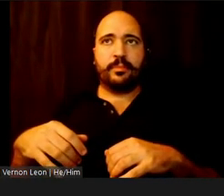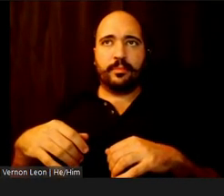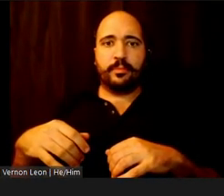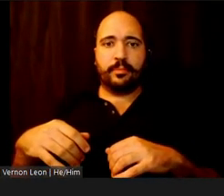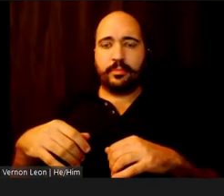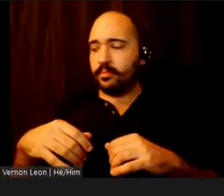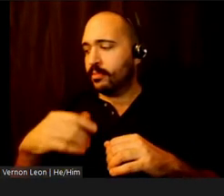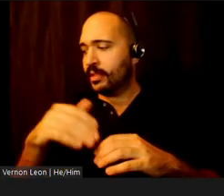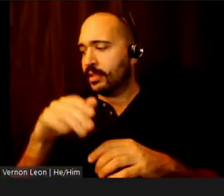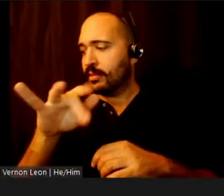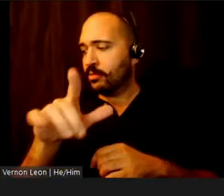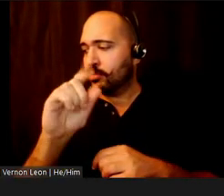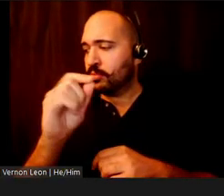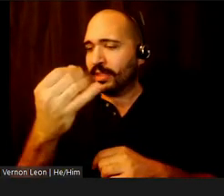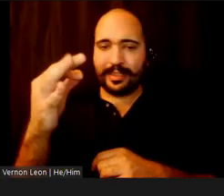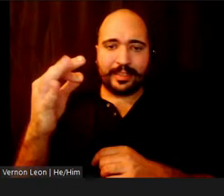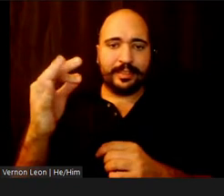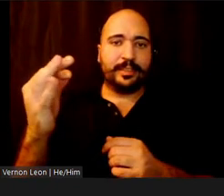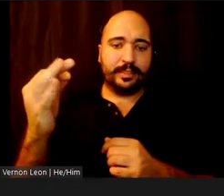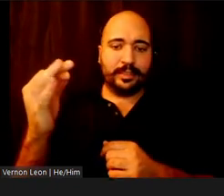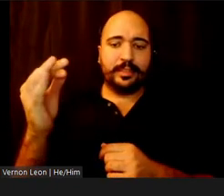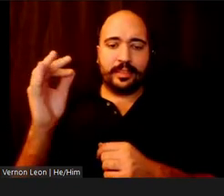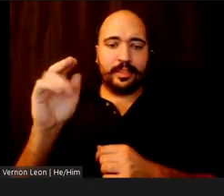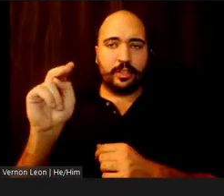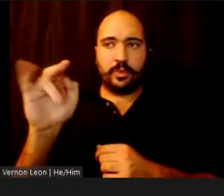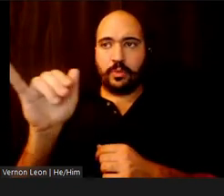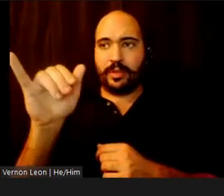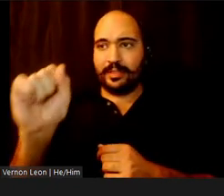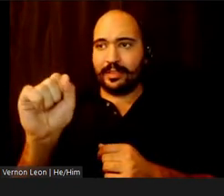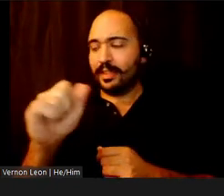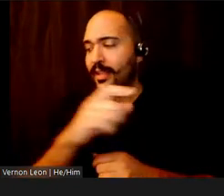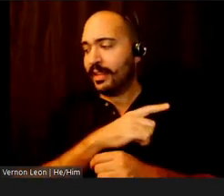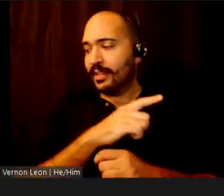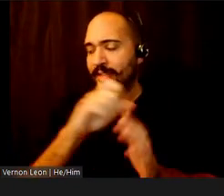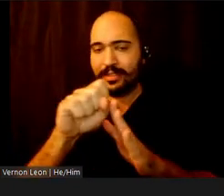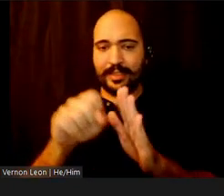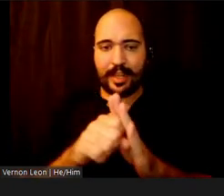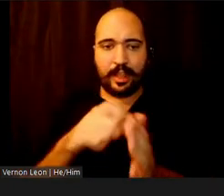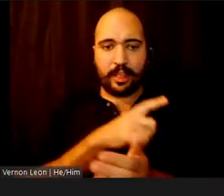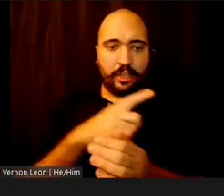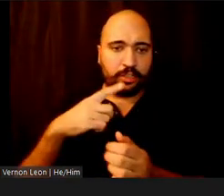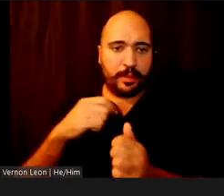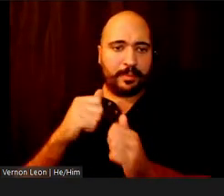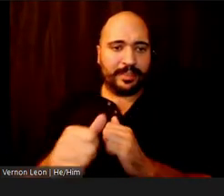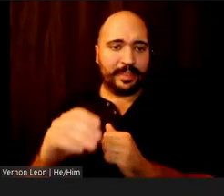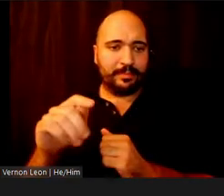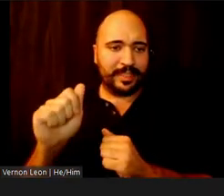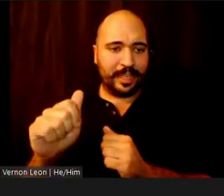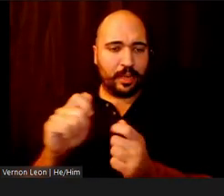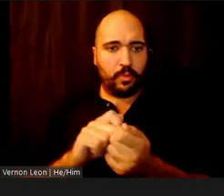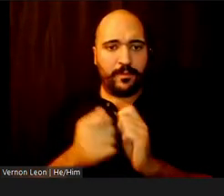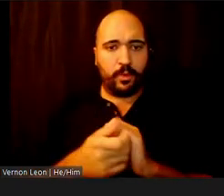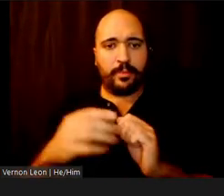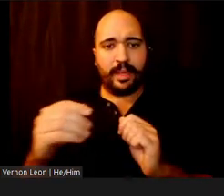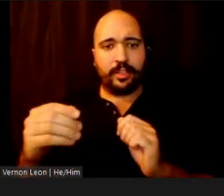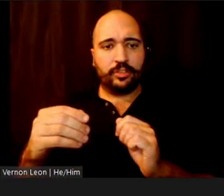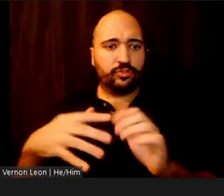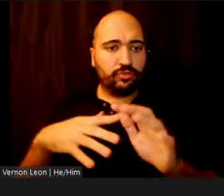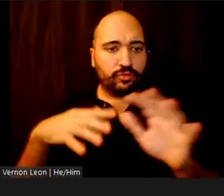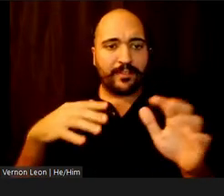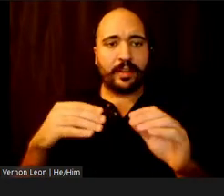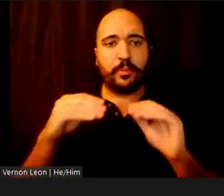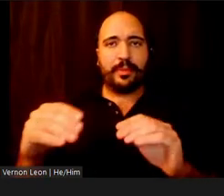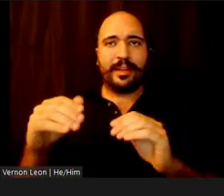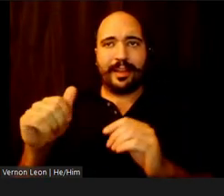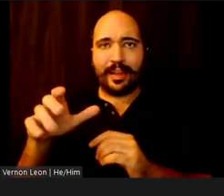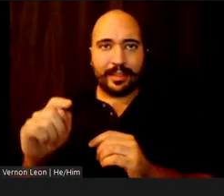In April 2019, the New York State Legislature passed the MTA Reform and Traffic Mobility Act. If approved by the